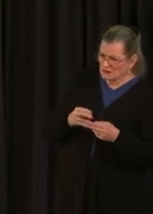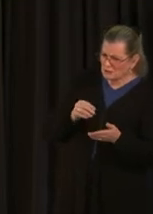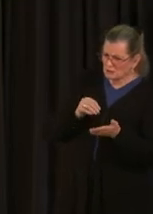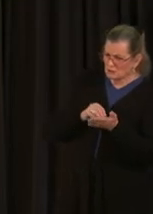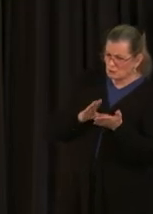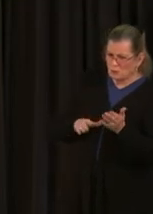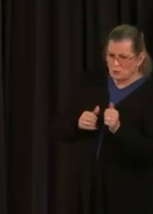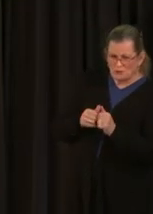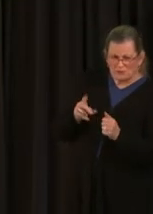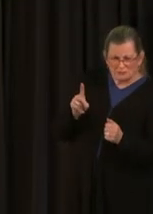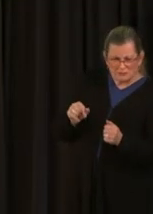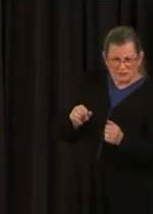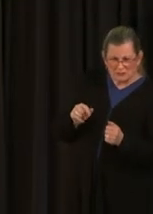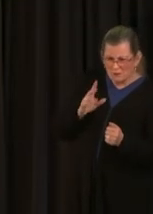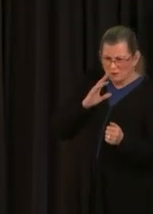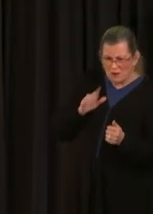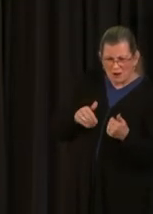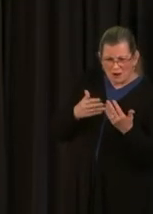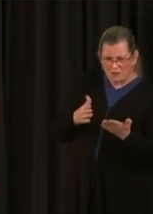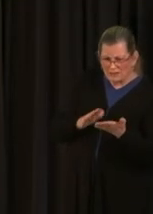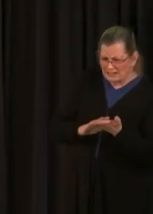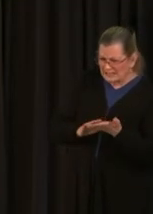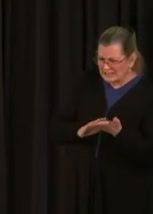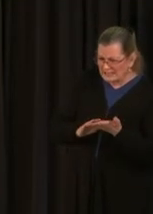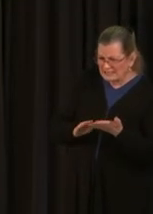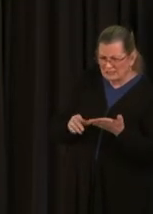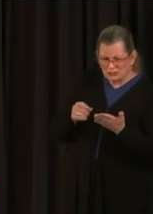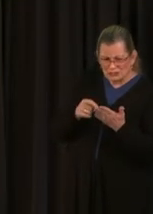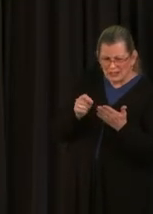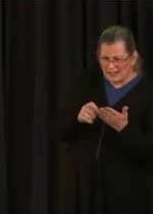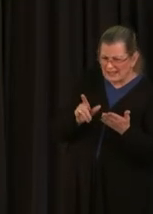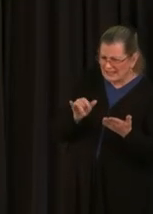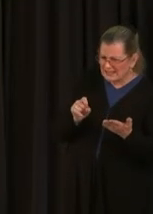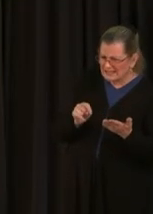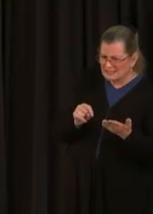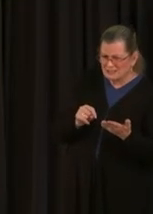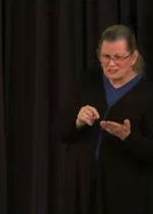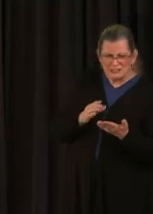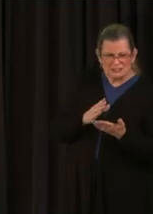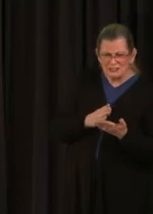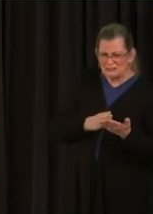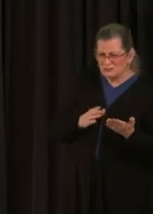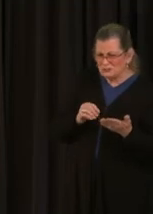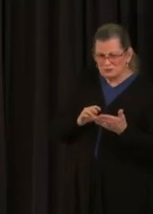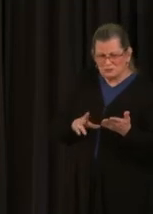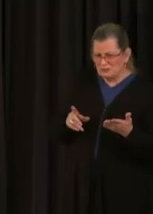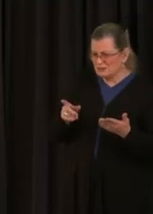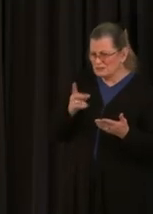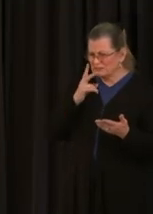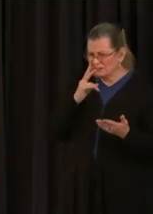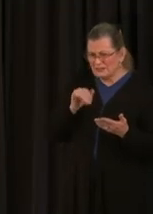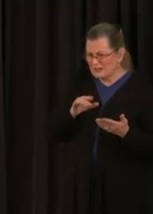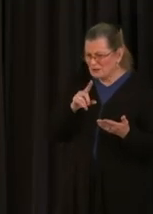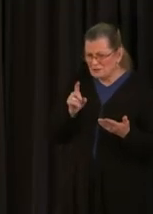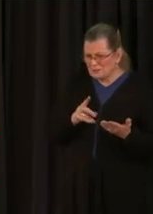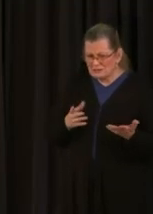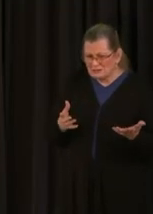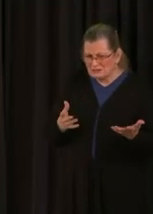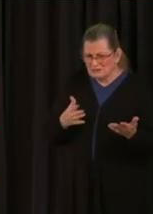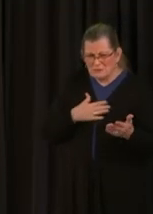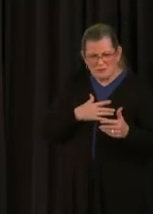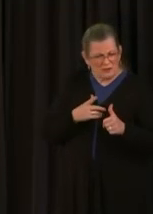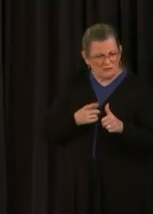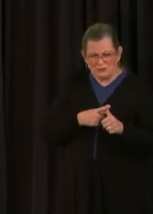the the Youth Services Bureau. And within that bureau, we created a unit that is just dedicated officers that are